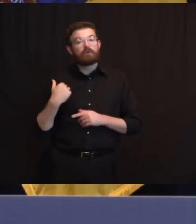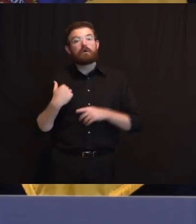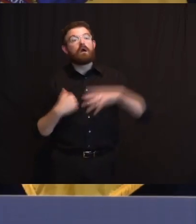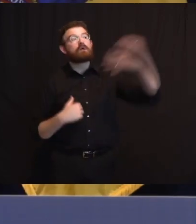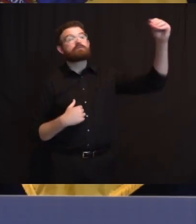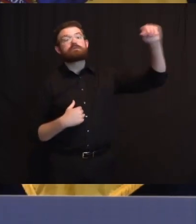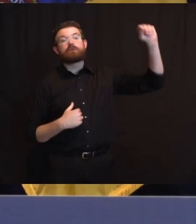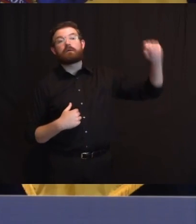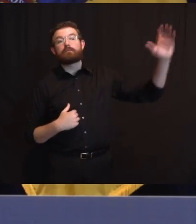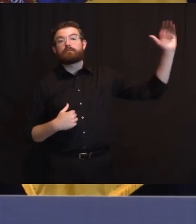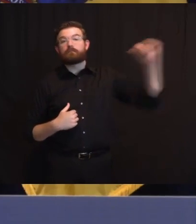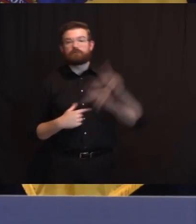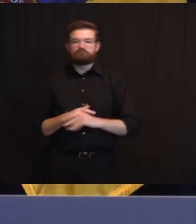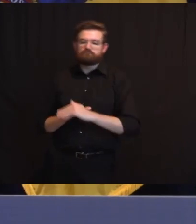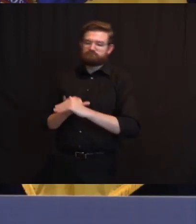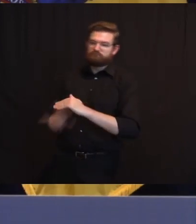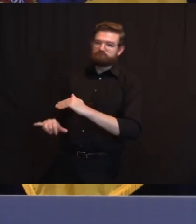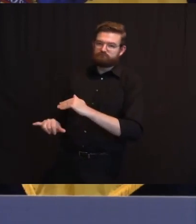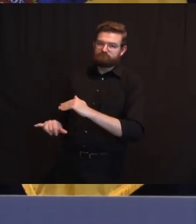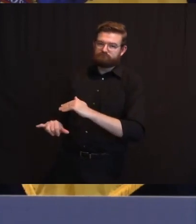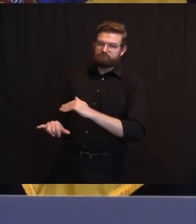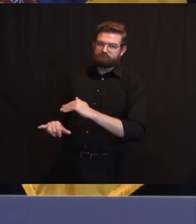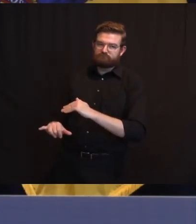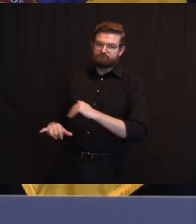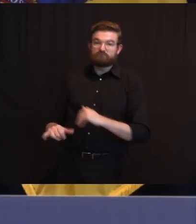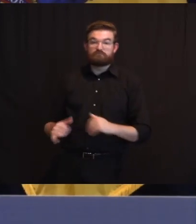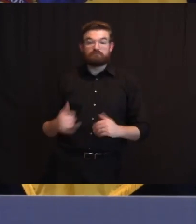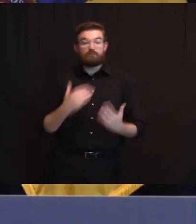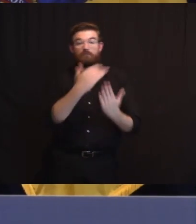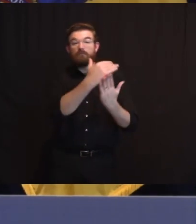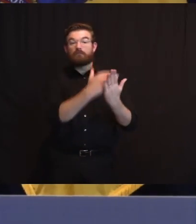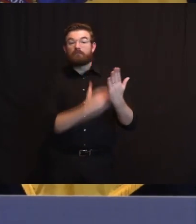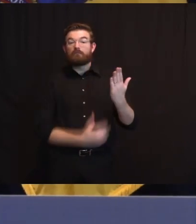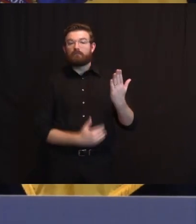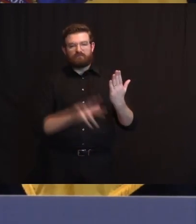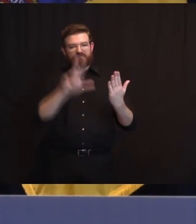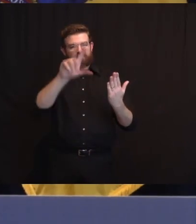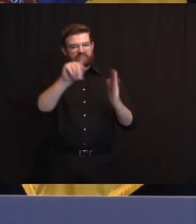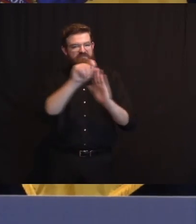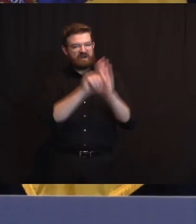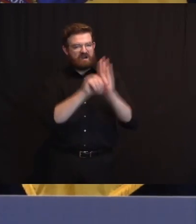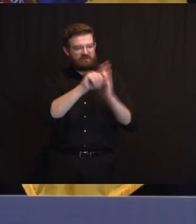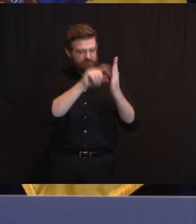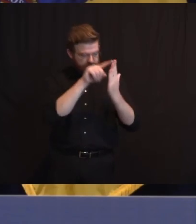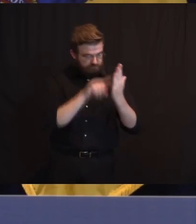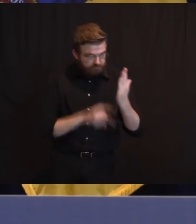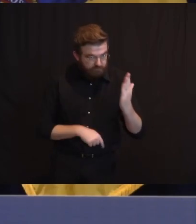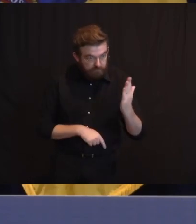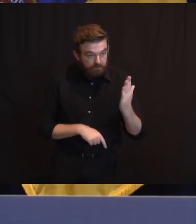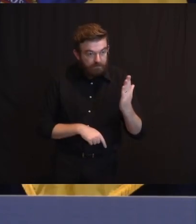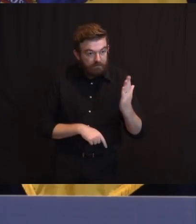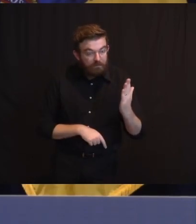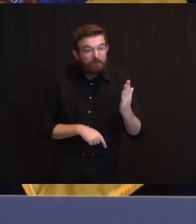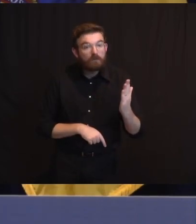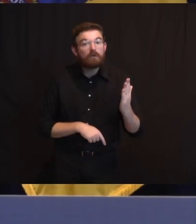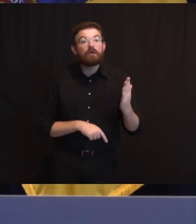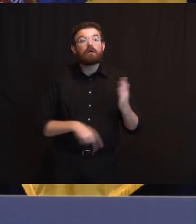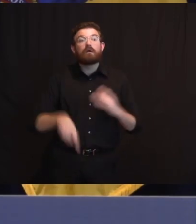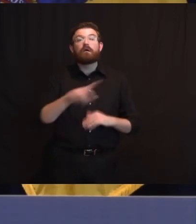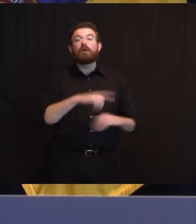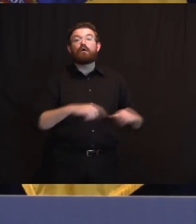to remember our admonition about house parties and going underground.